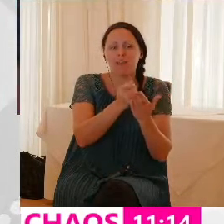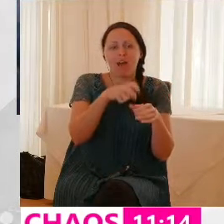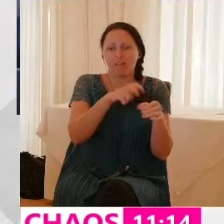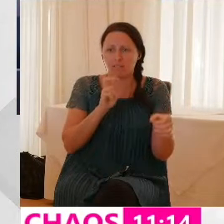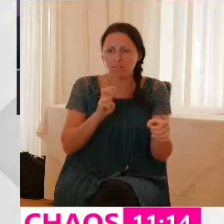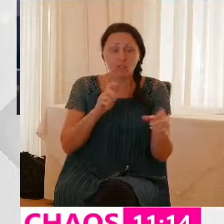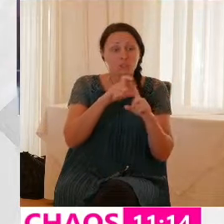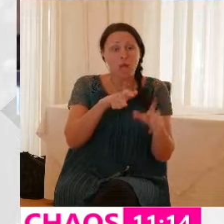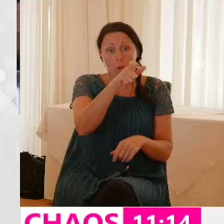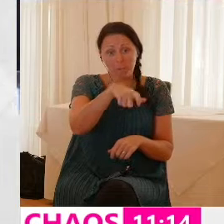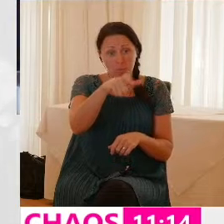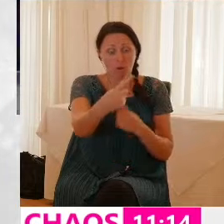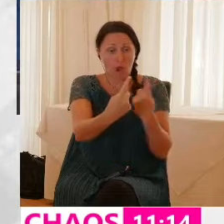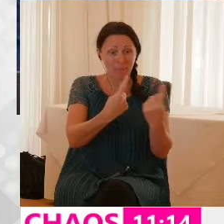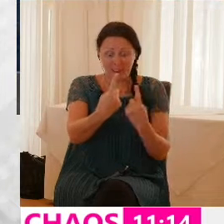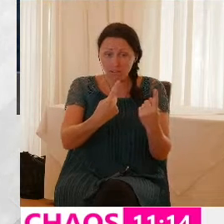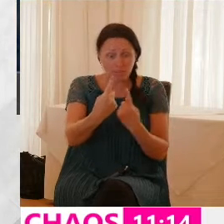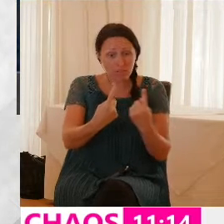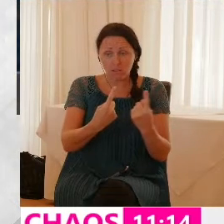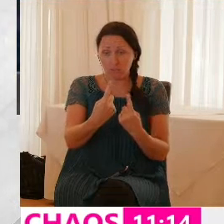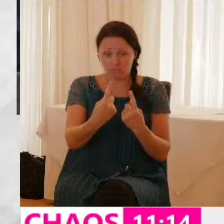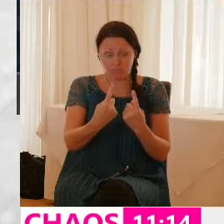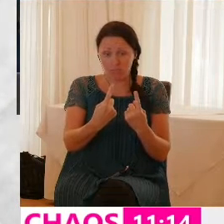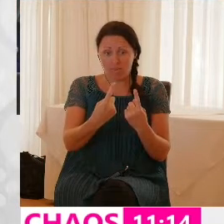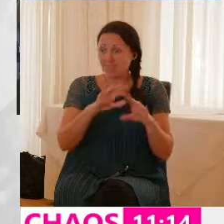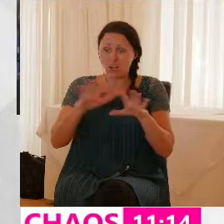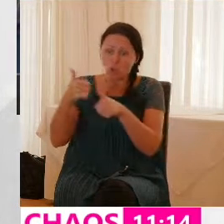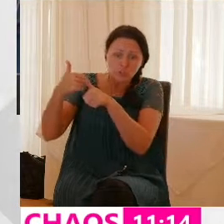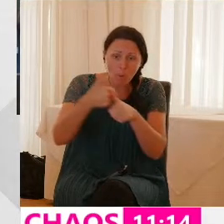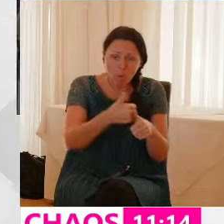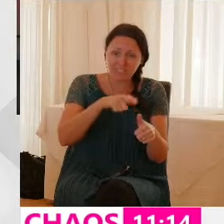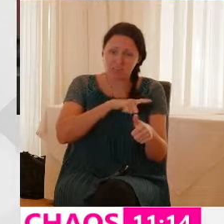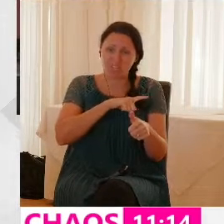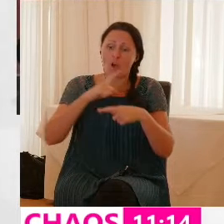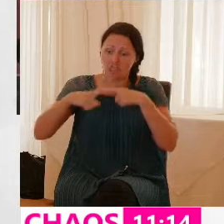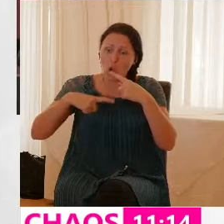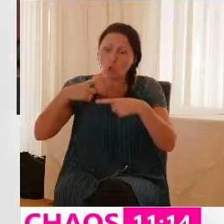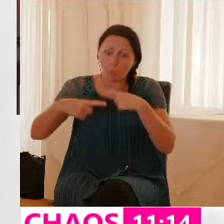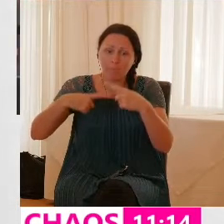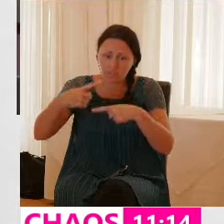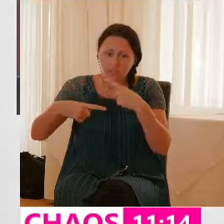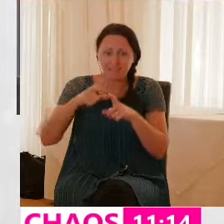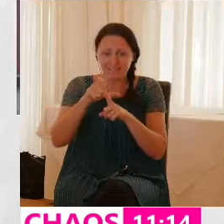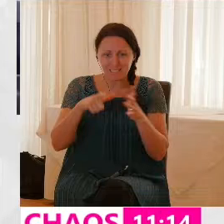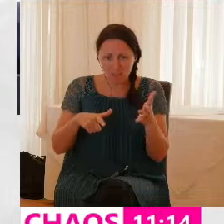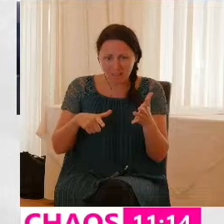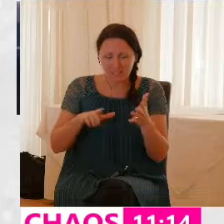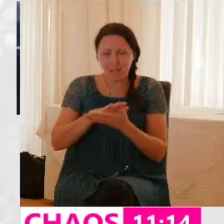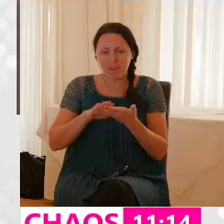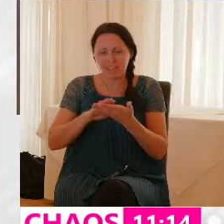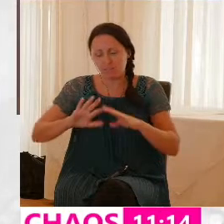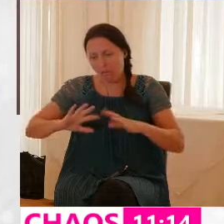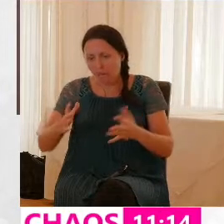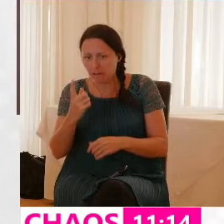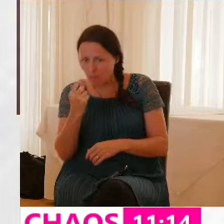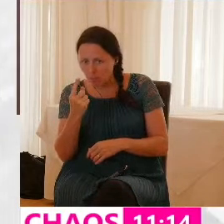the workplace, they are not supported because of this loop, the disability as incapability. They resign, self-esteem